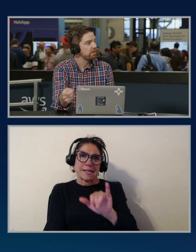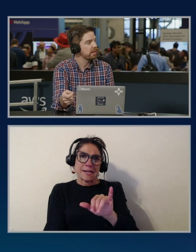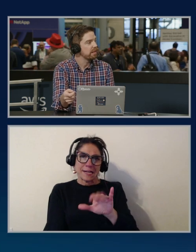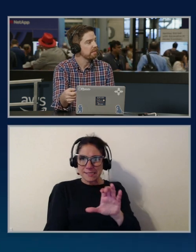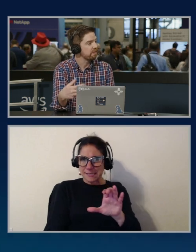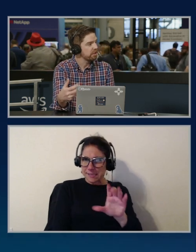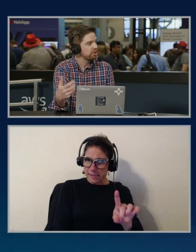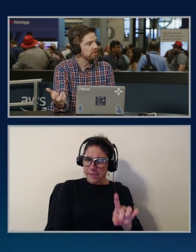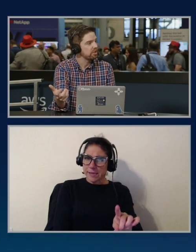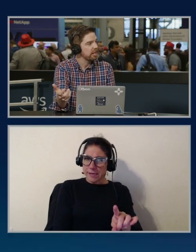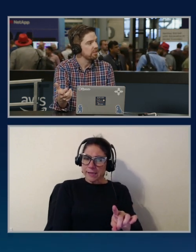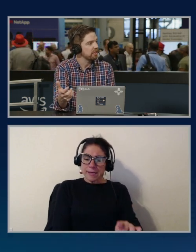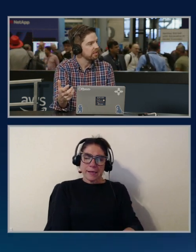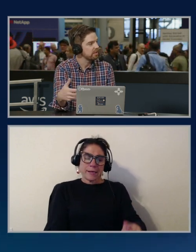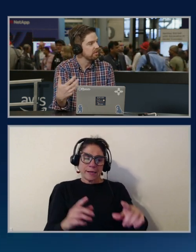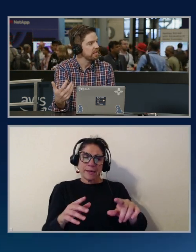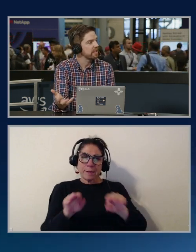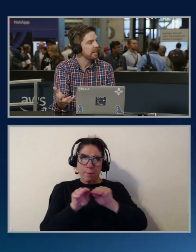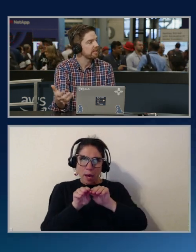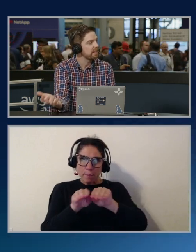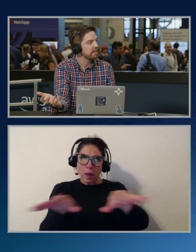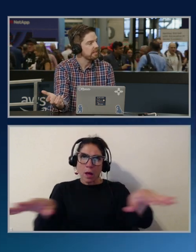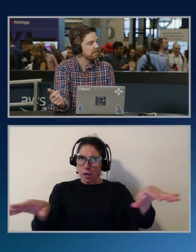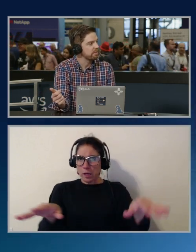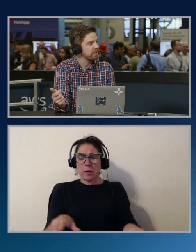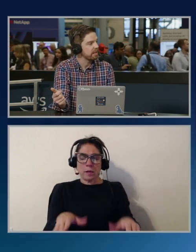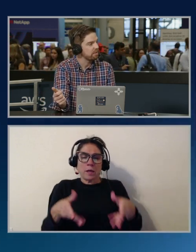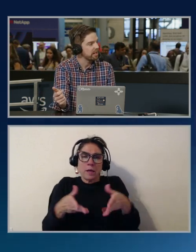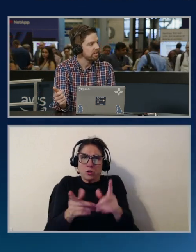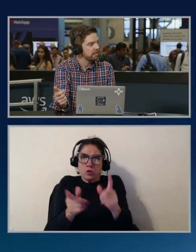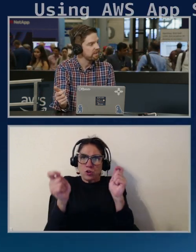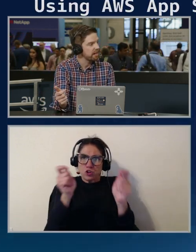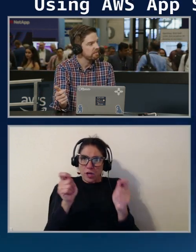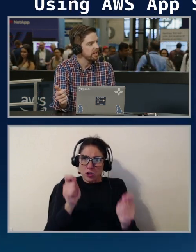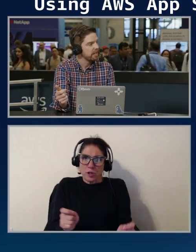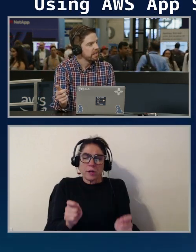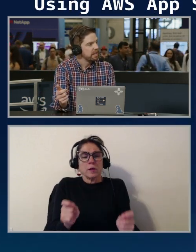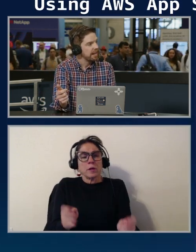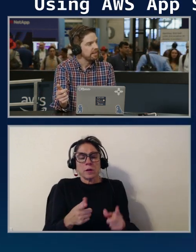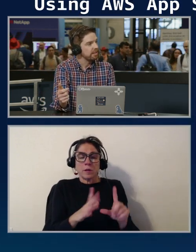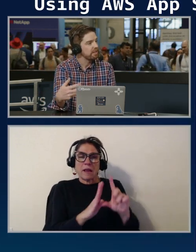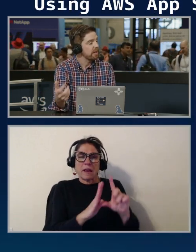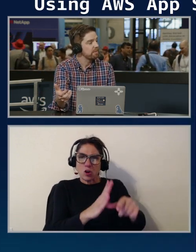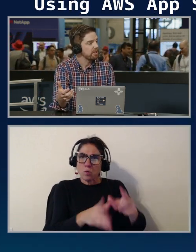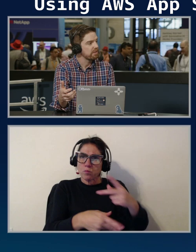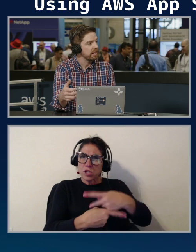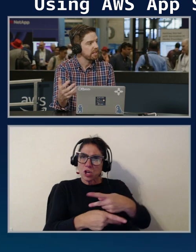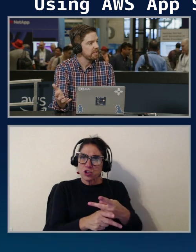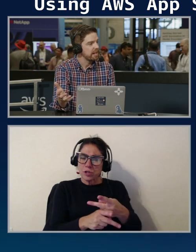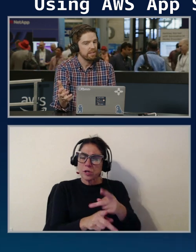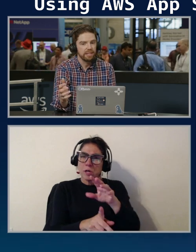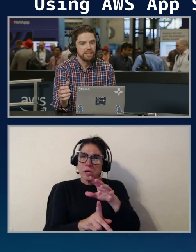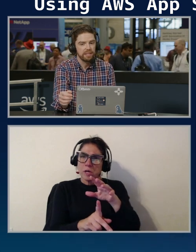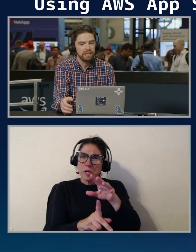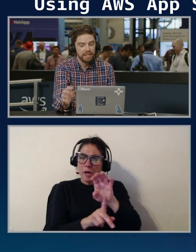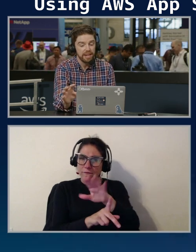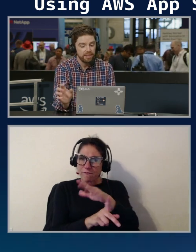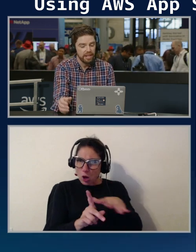to deploy version changes to a test and then ultimately a production environment. And those environments are running on